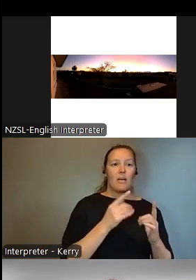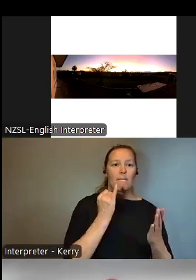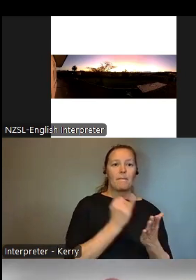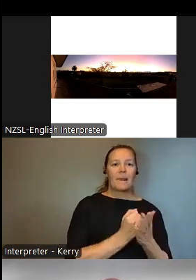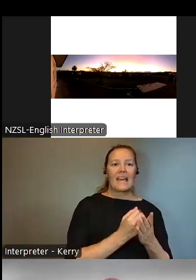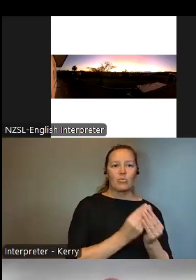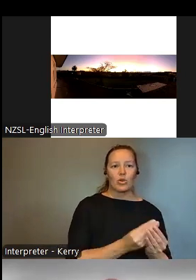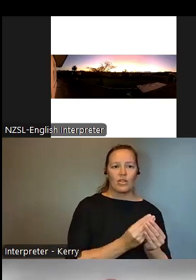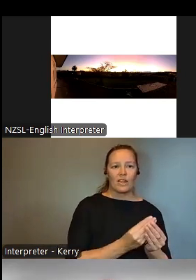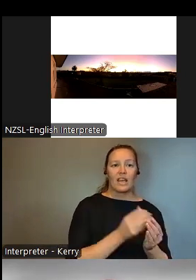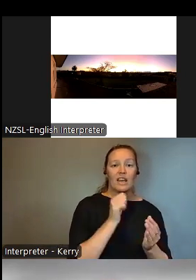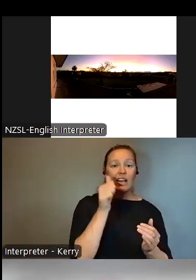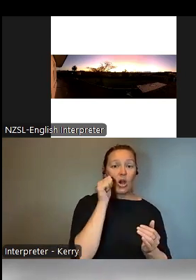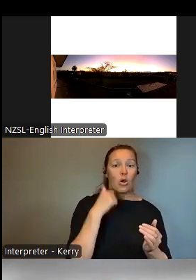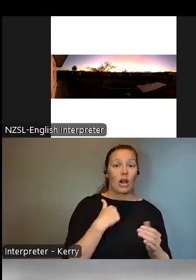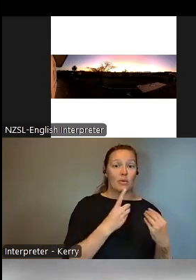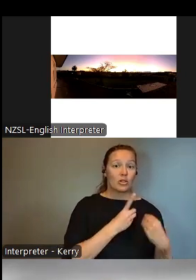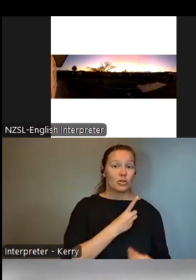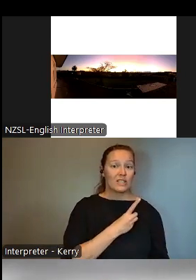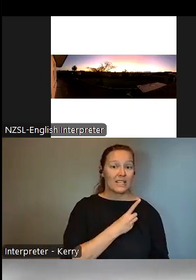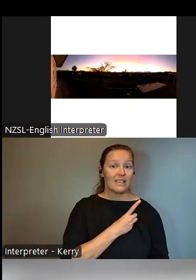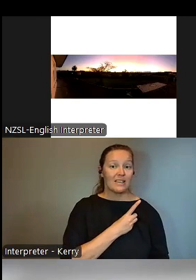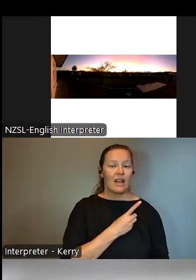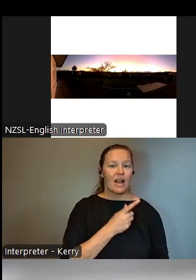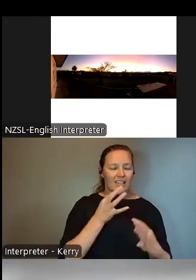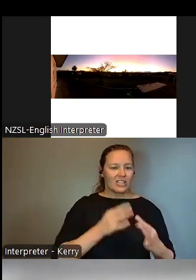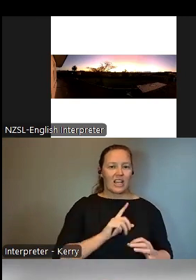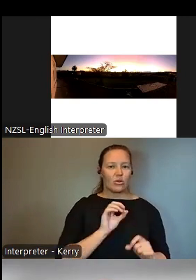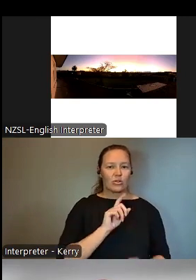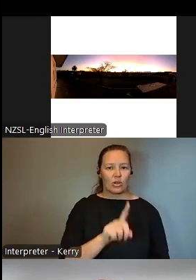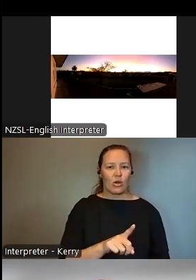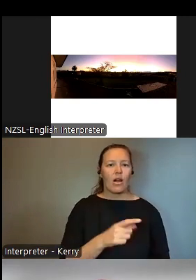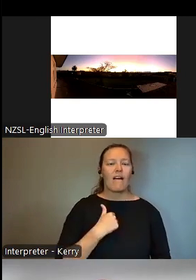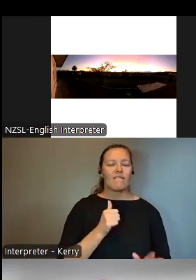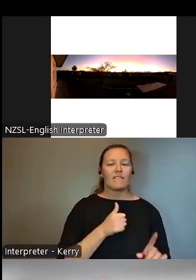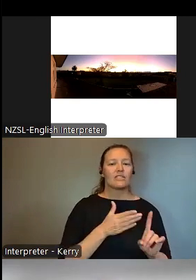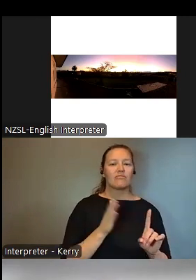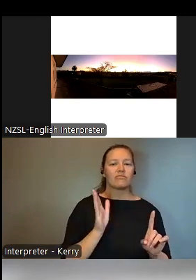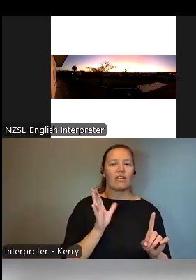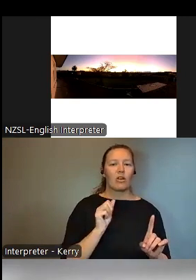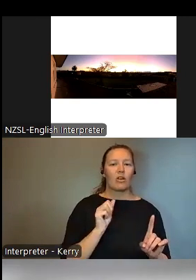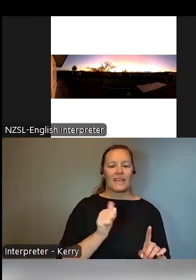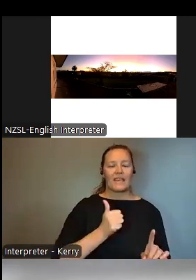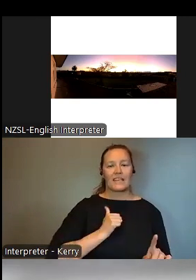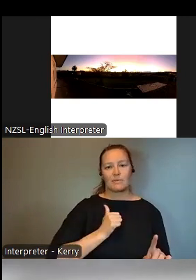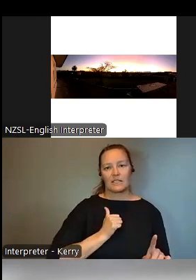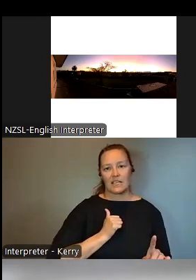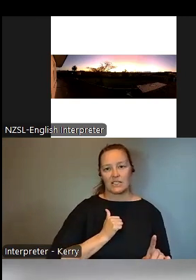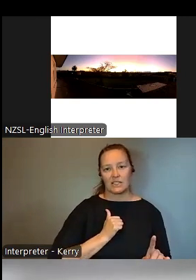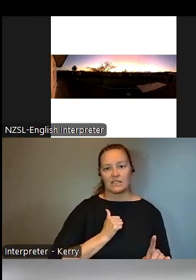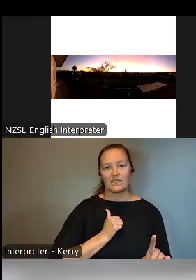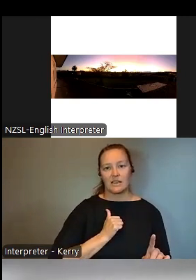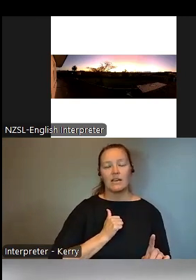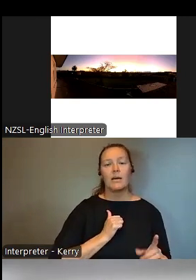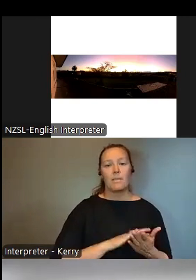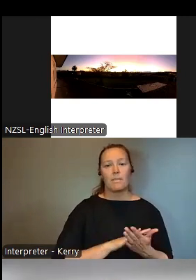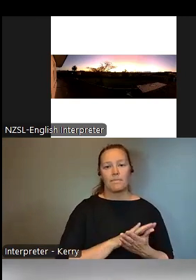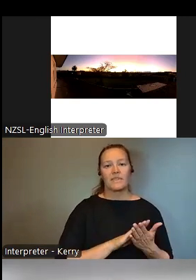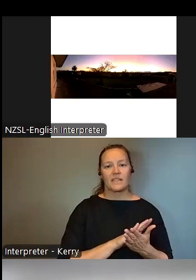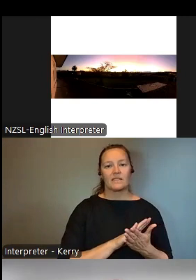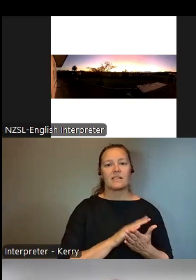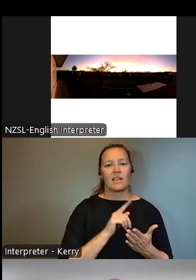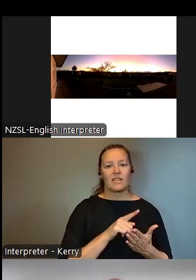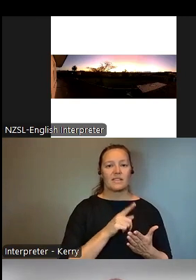know that I'm on duty and I choose not to go, I have deviated from the expectation on me, and I've done it in a way that